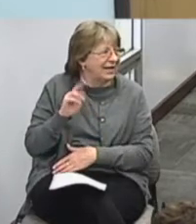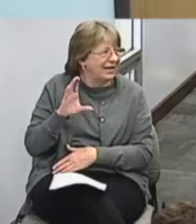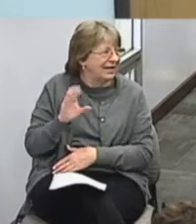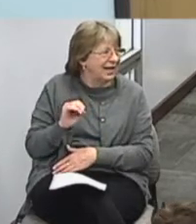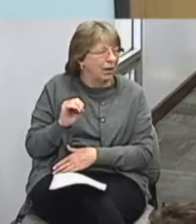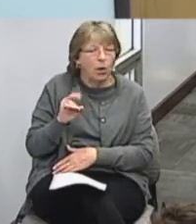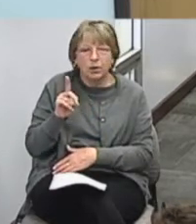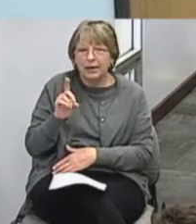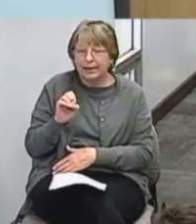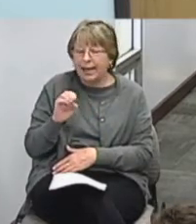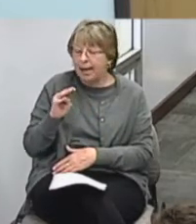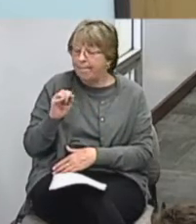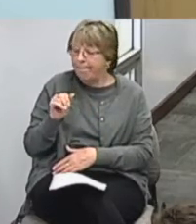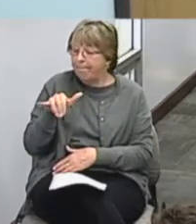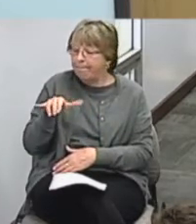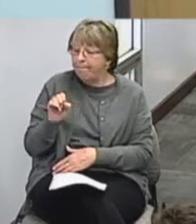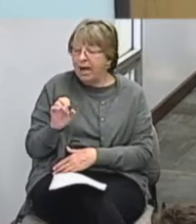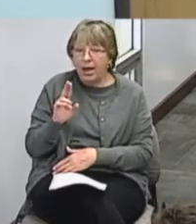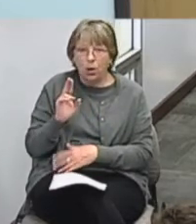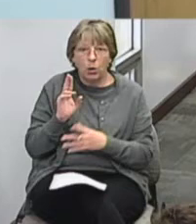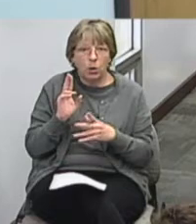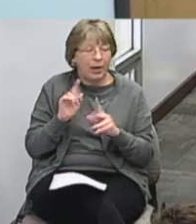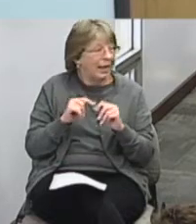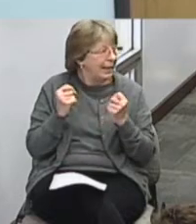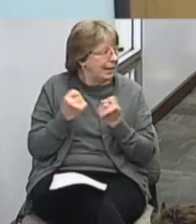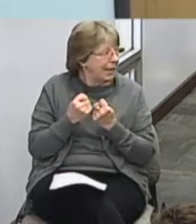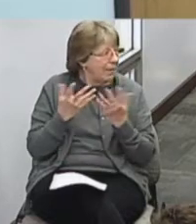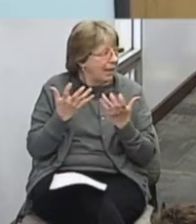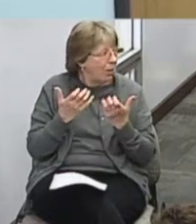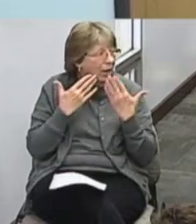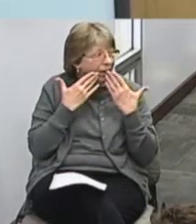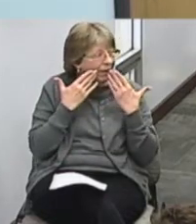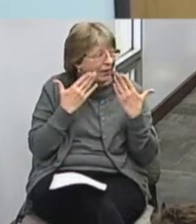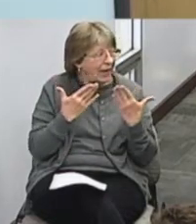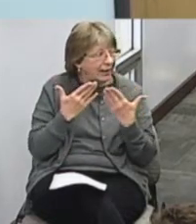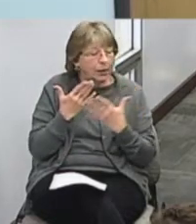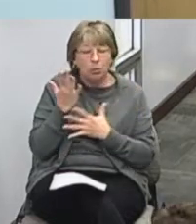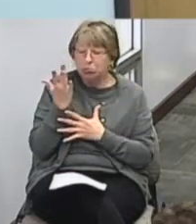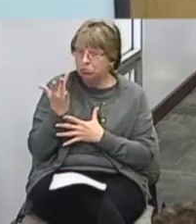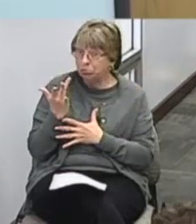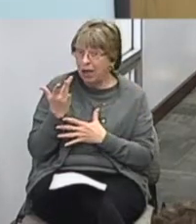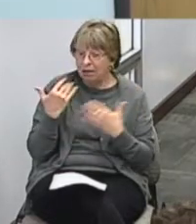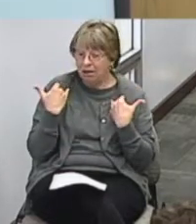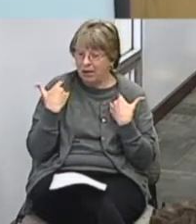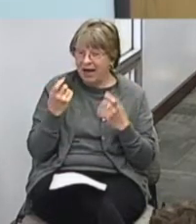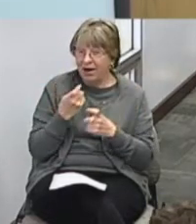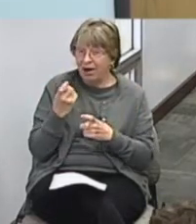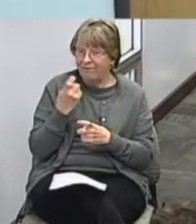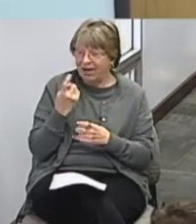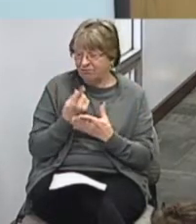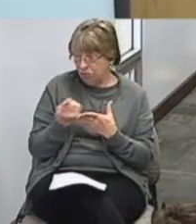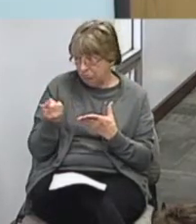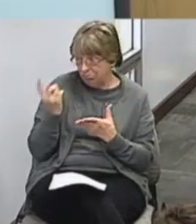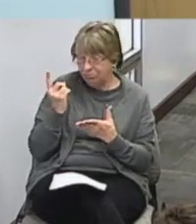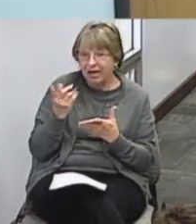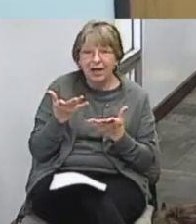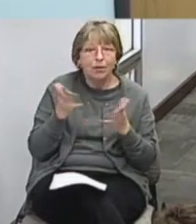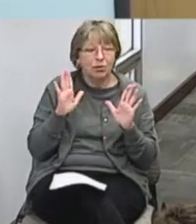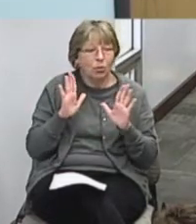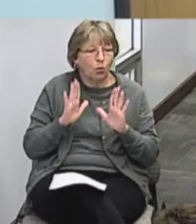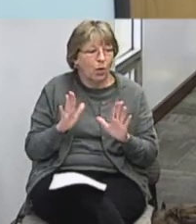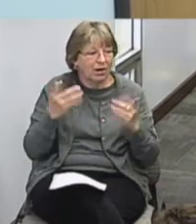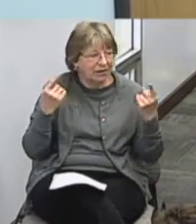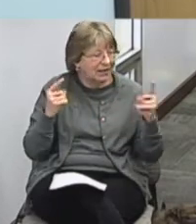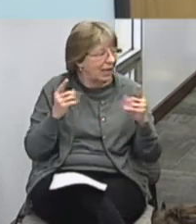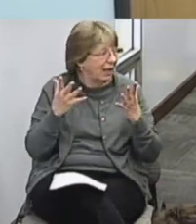I just wanted to thank you all. We had our festival this past weekend, and it was a great success, and I just